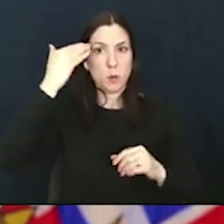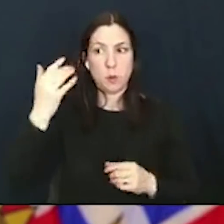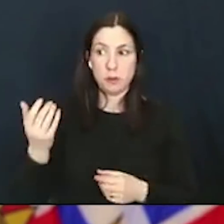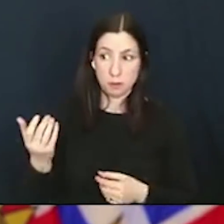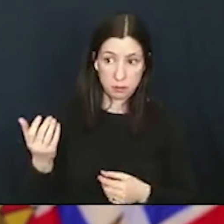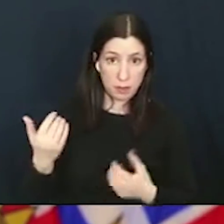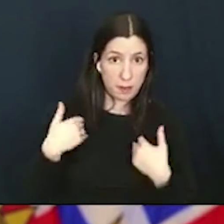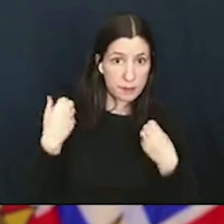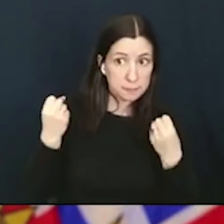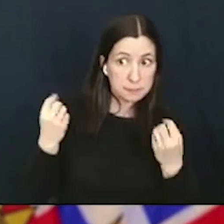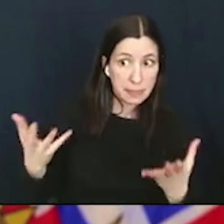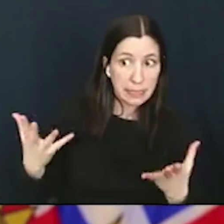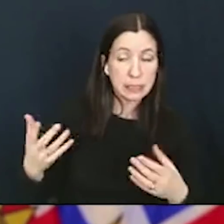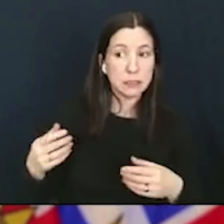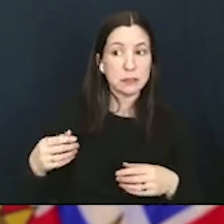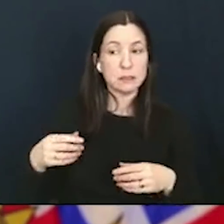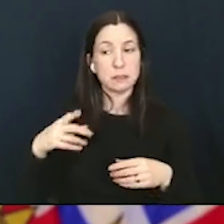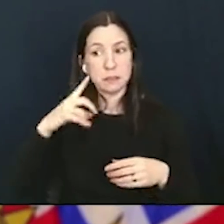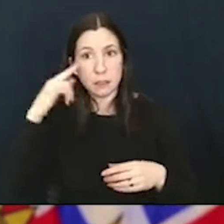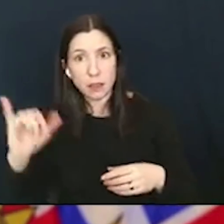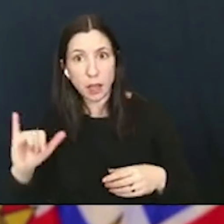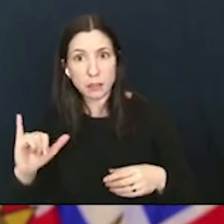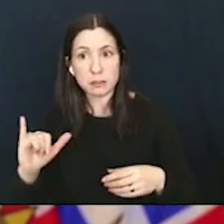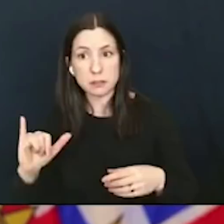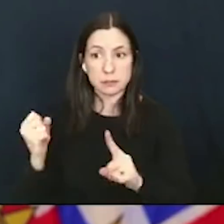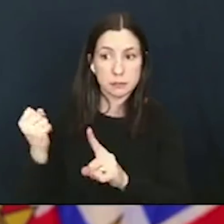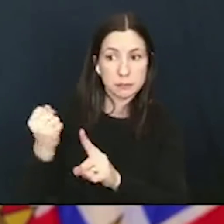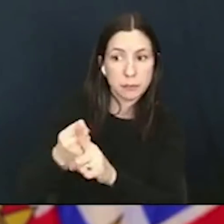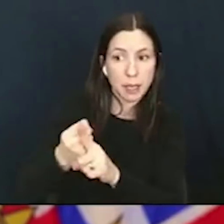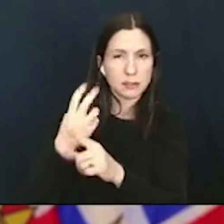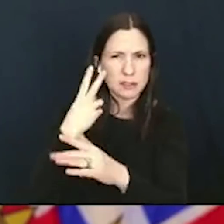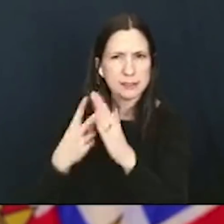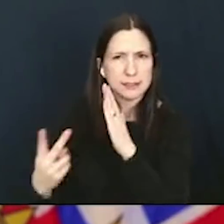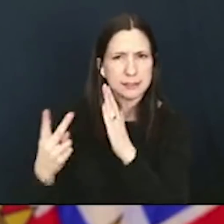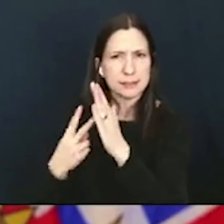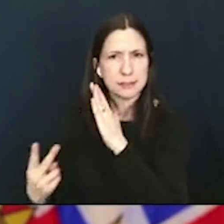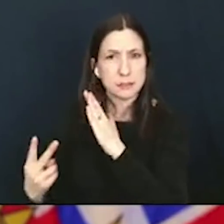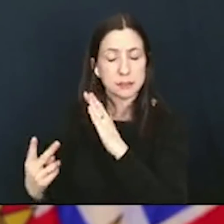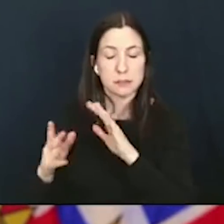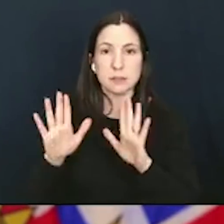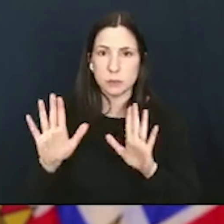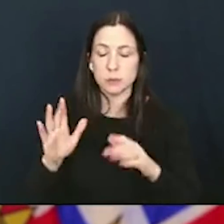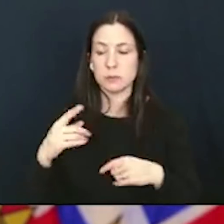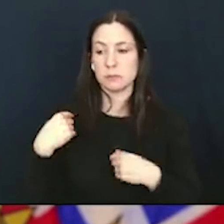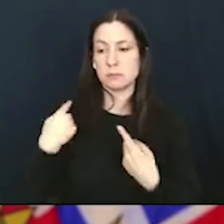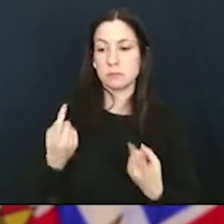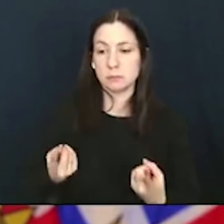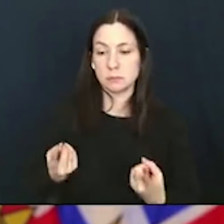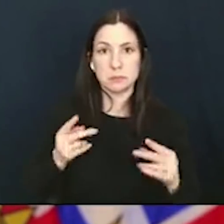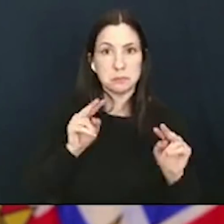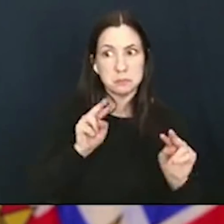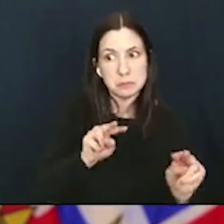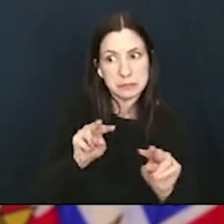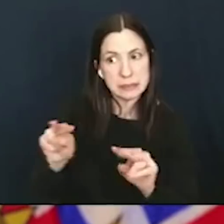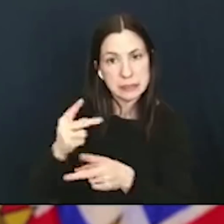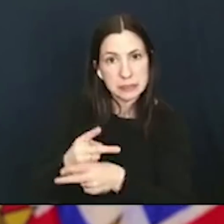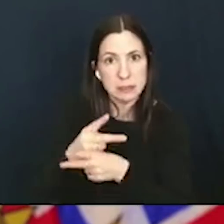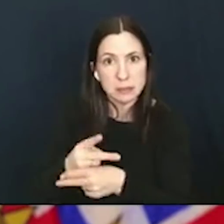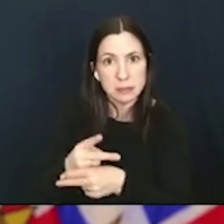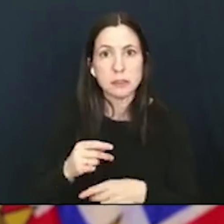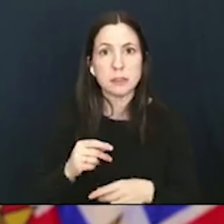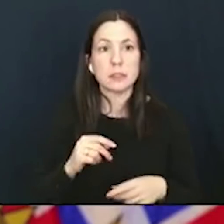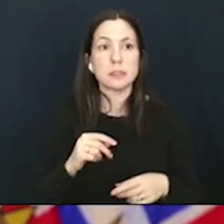will be or could be from these variants of concern. We have been monitoring closely. We've been increasing our